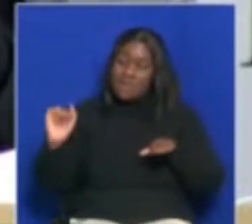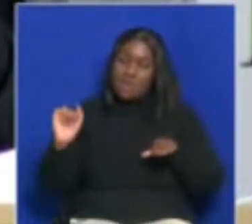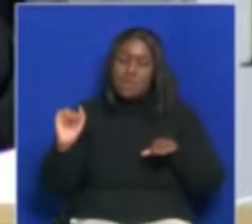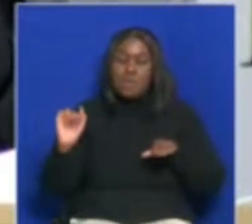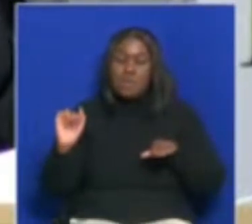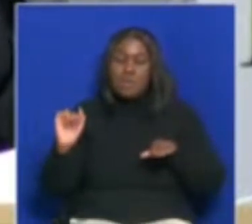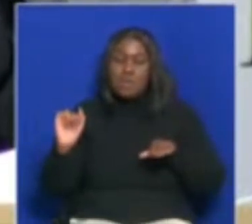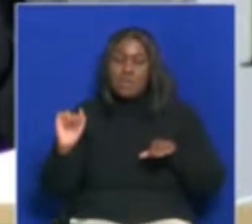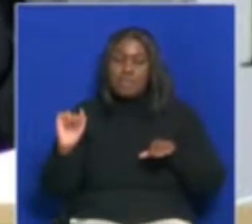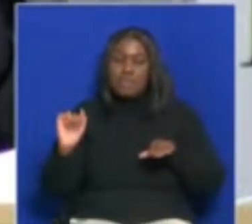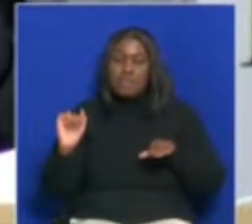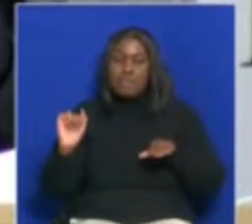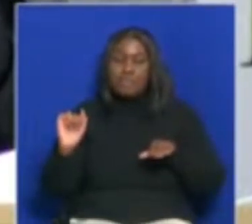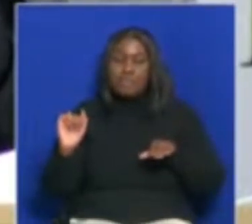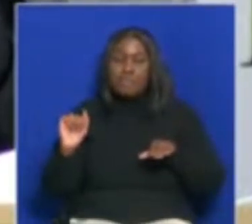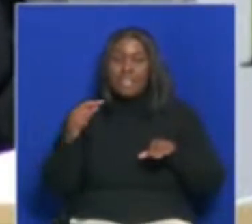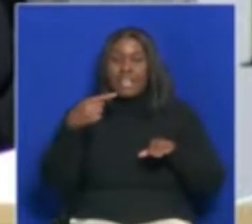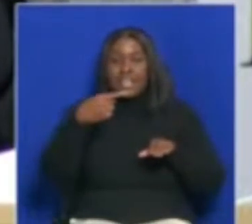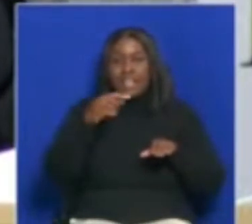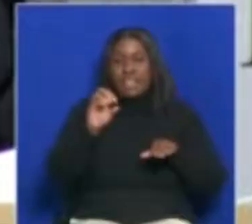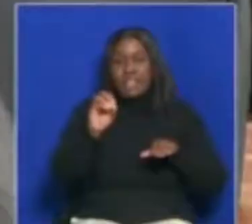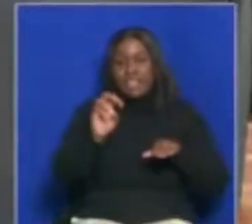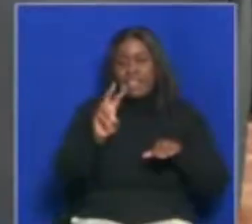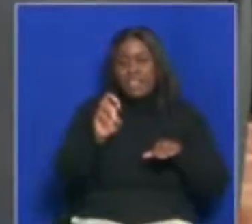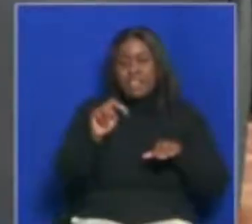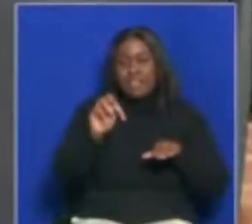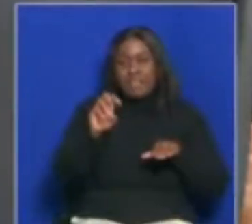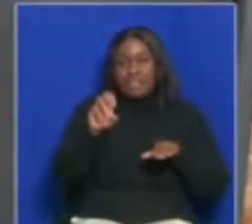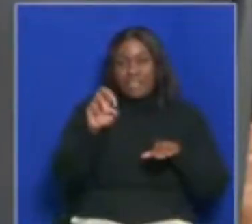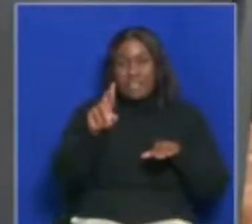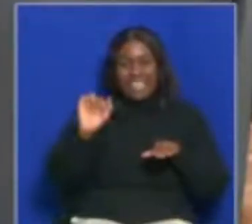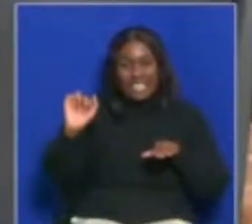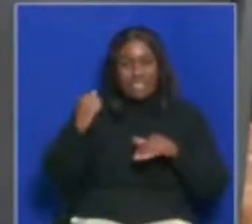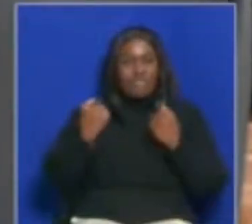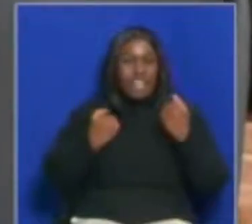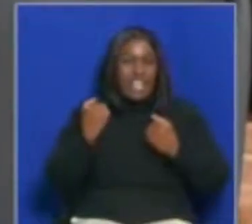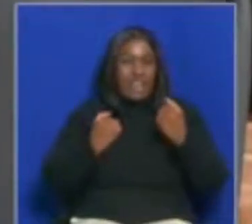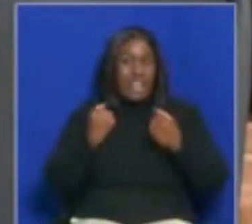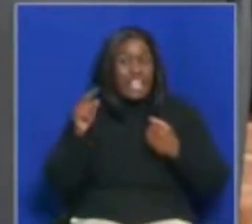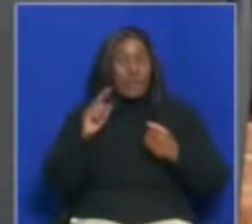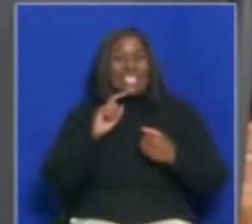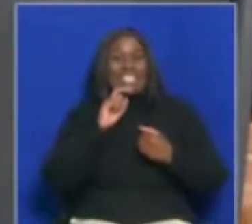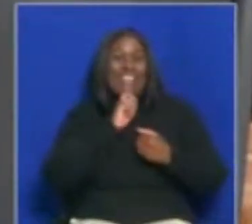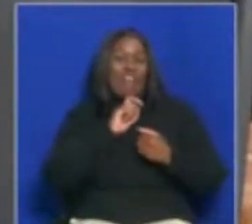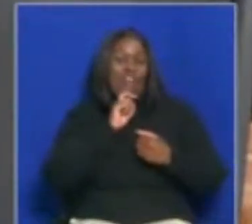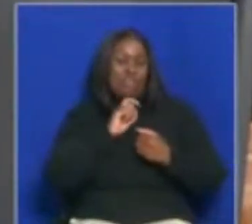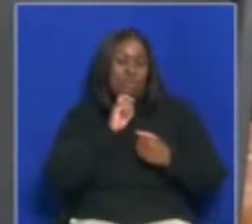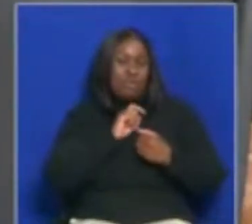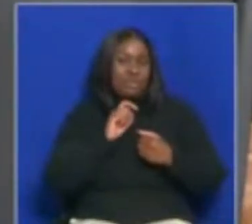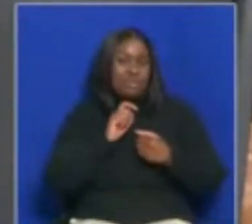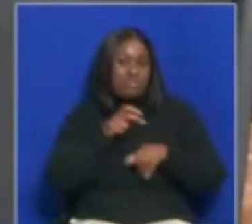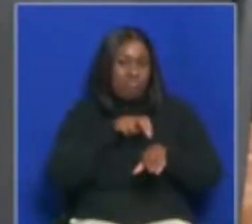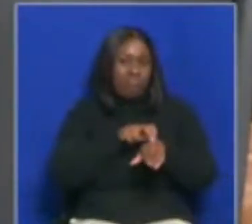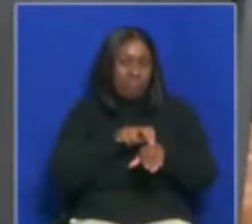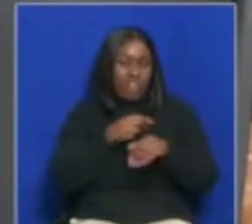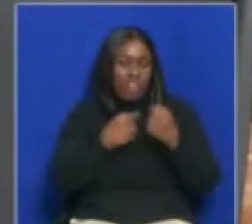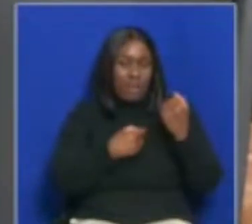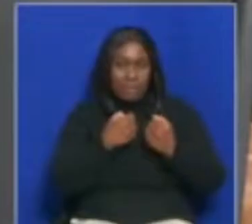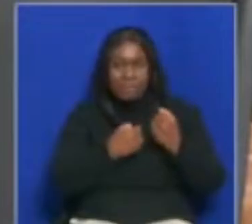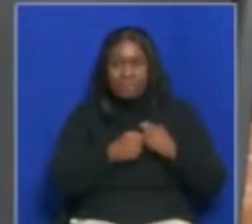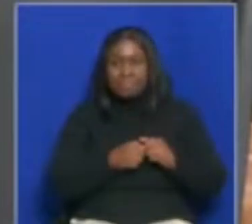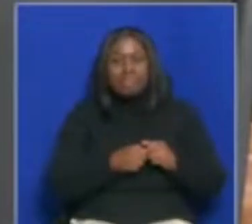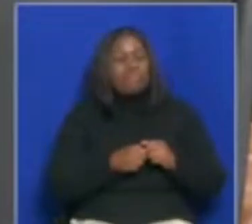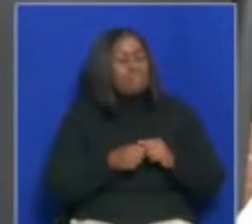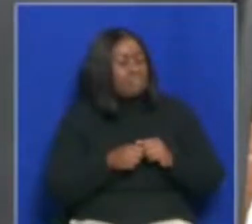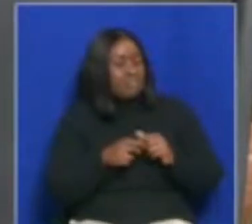Dina Govender used. And if you look at the GPS coordinates under incident